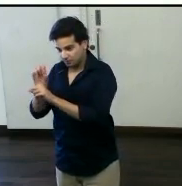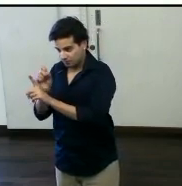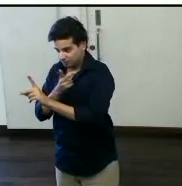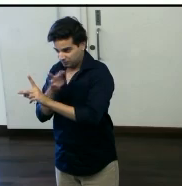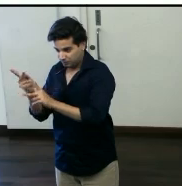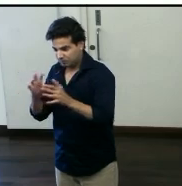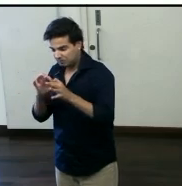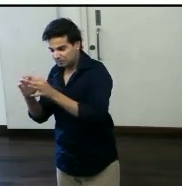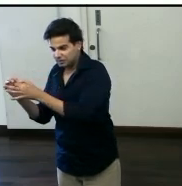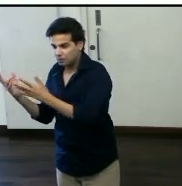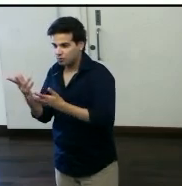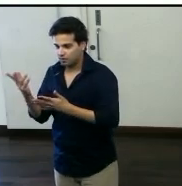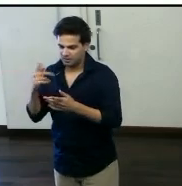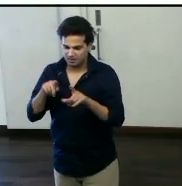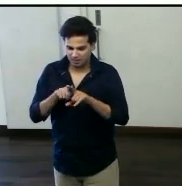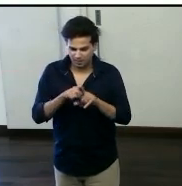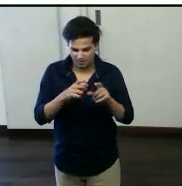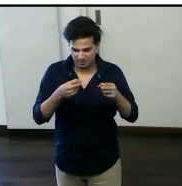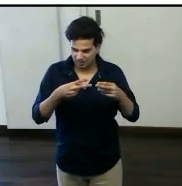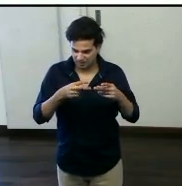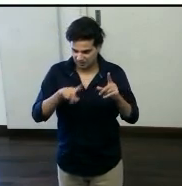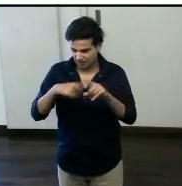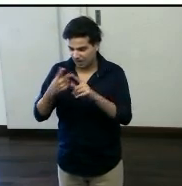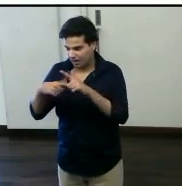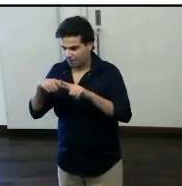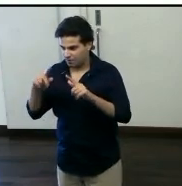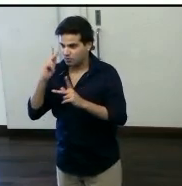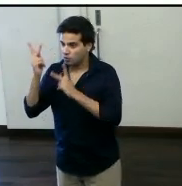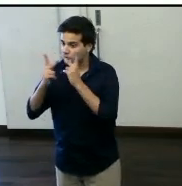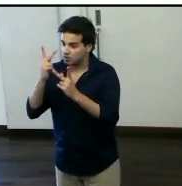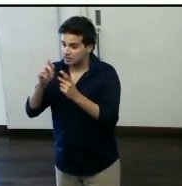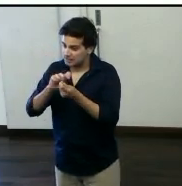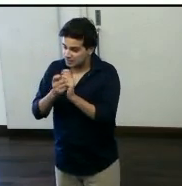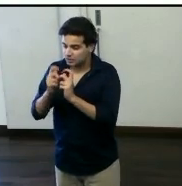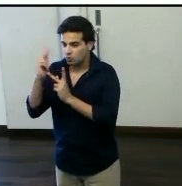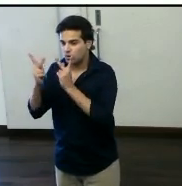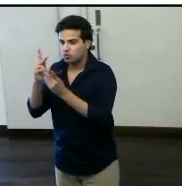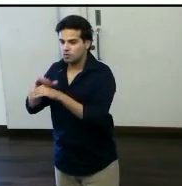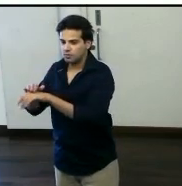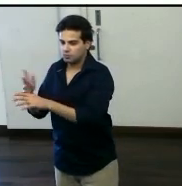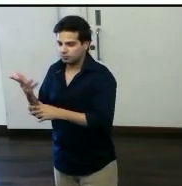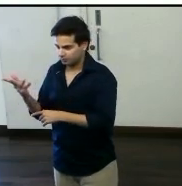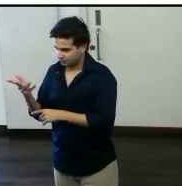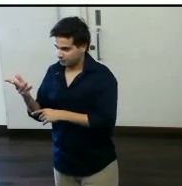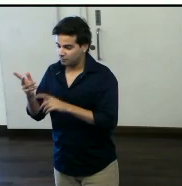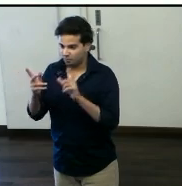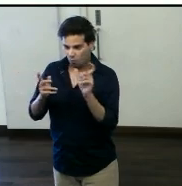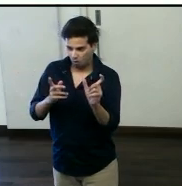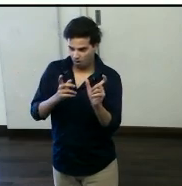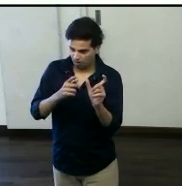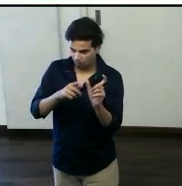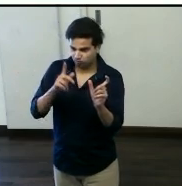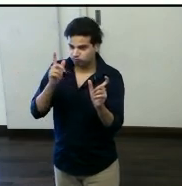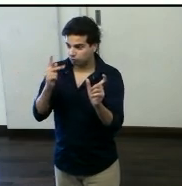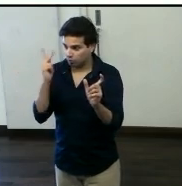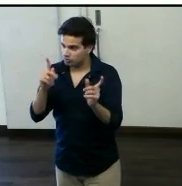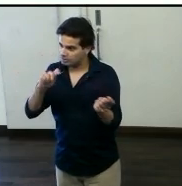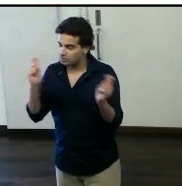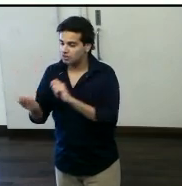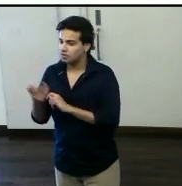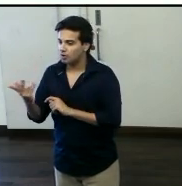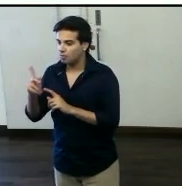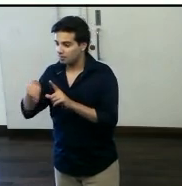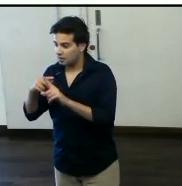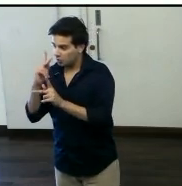What happens when text and language become visual experiences? How do words create images, and how can the visual